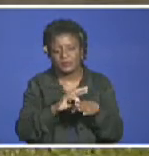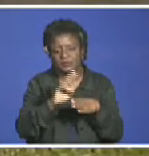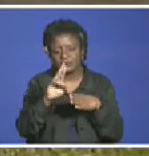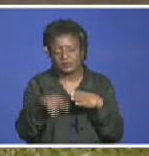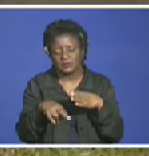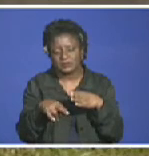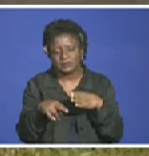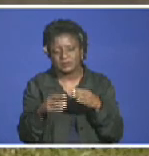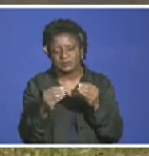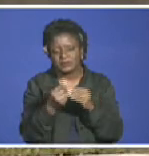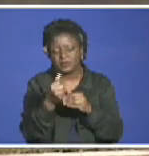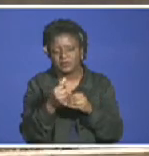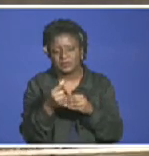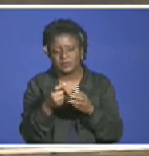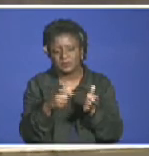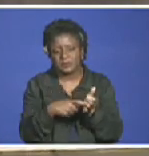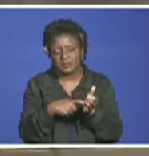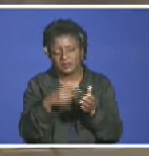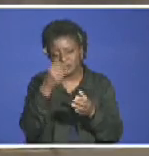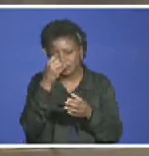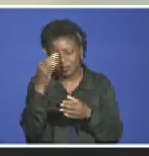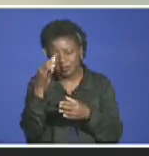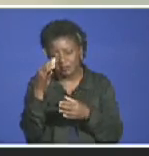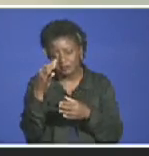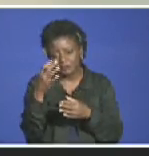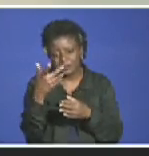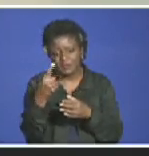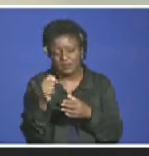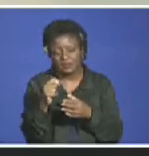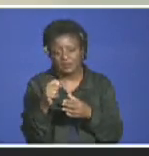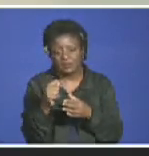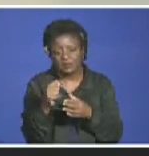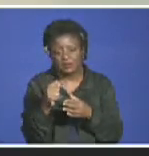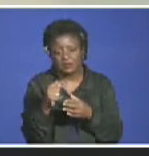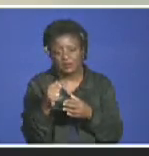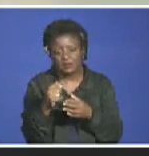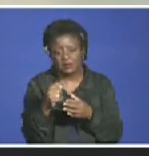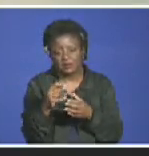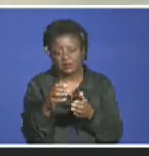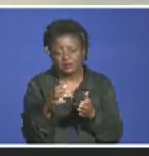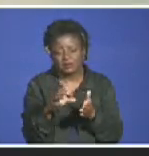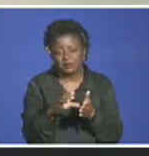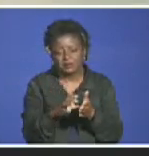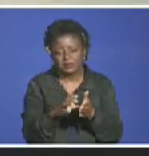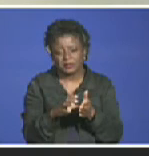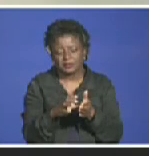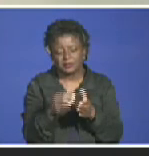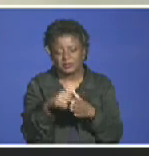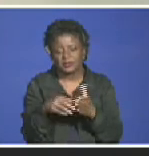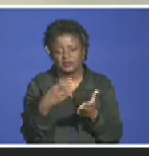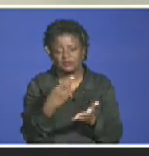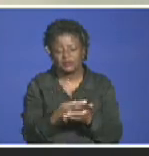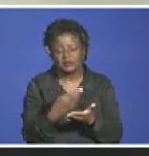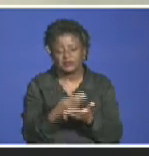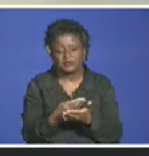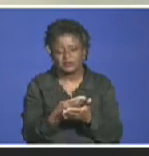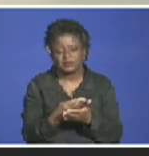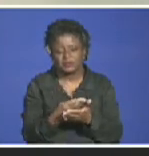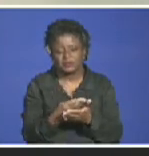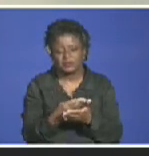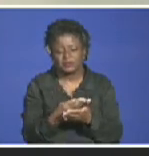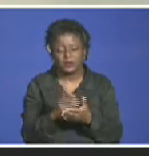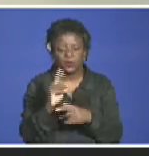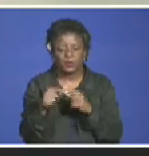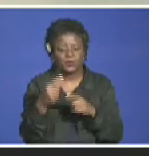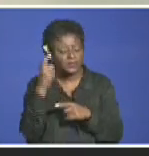entirely due to declines in revenues. When we think about recovering and advancing, we have to